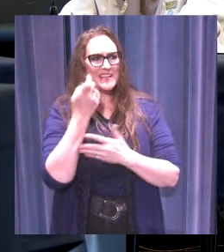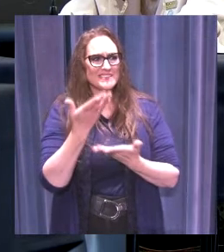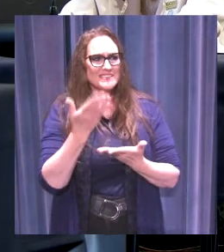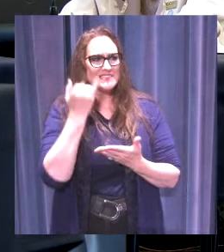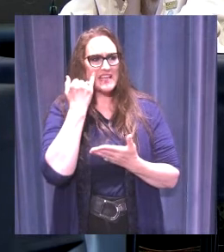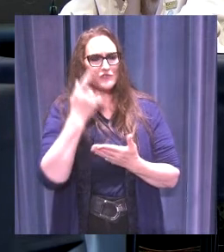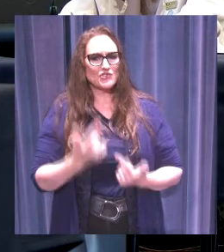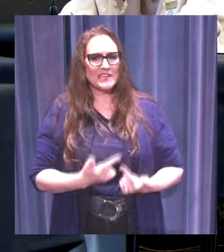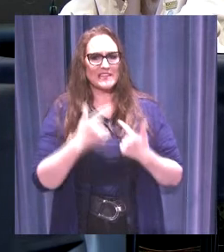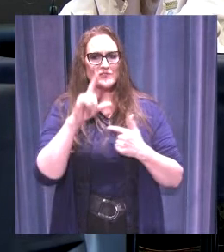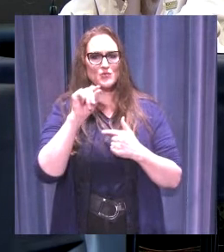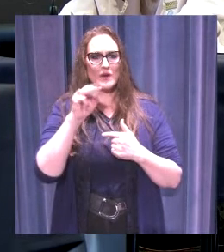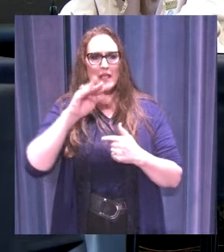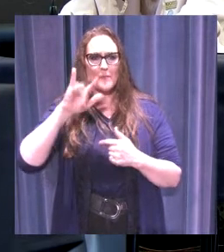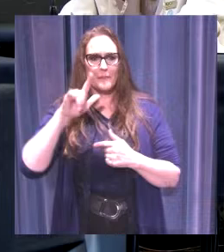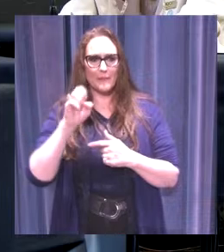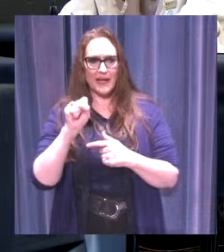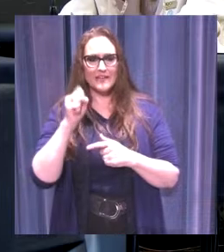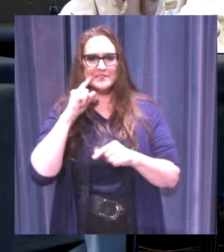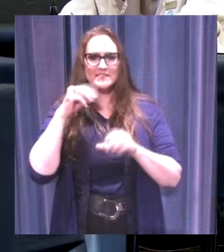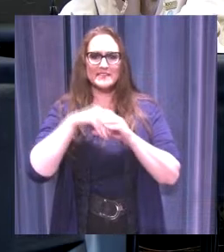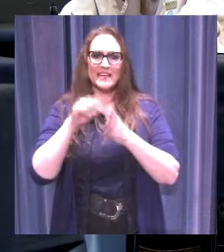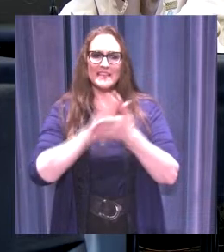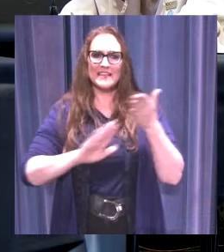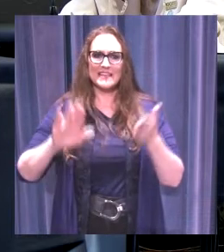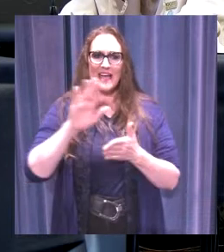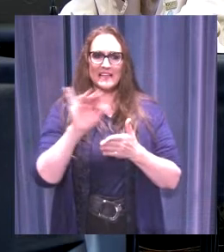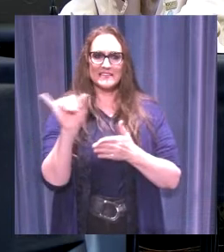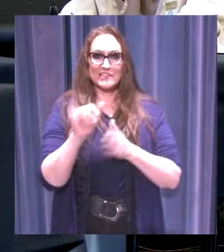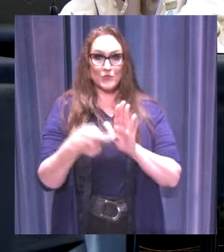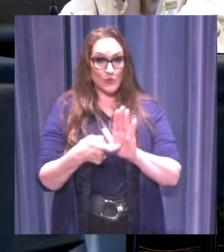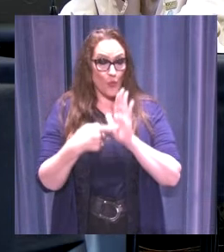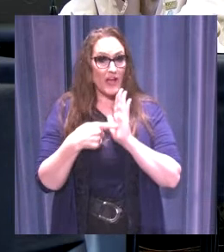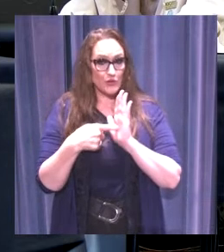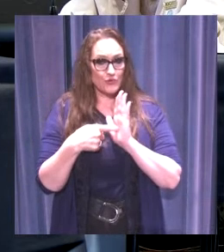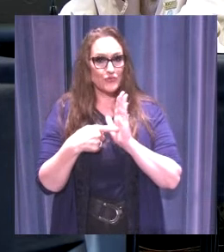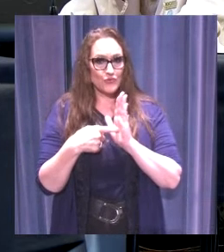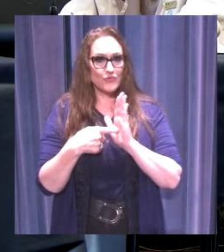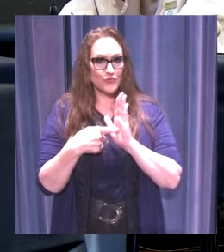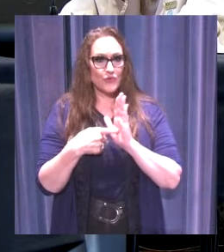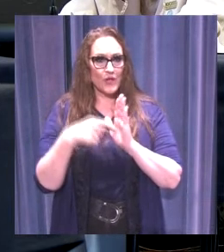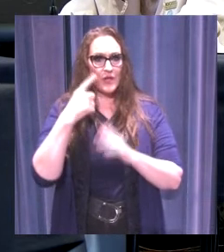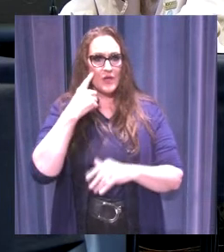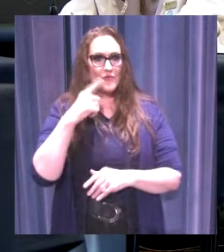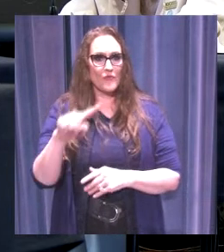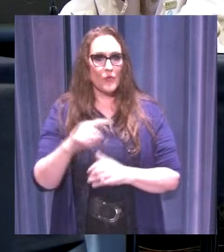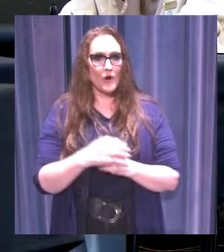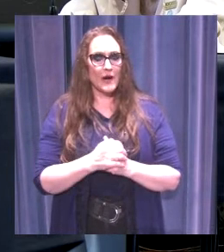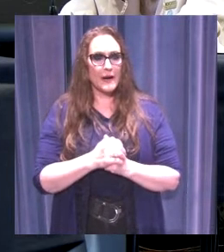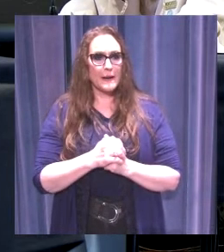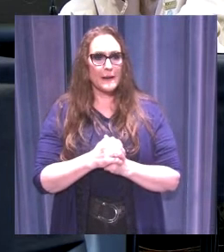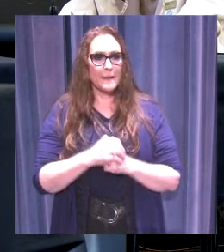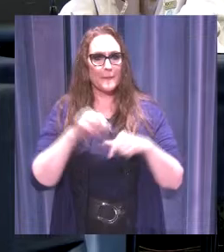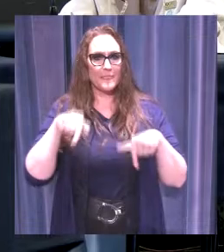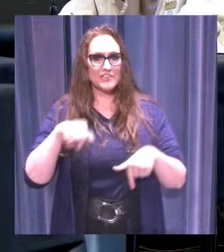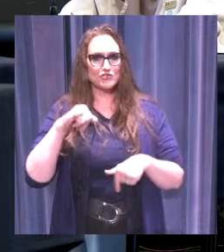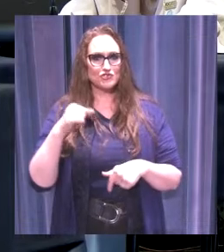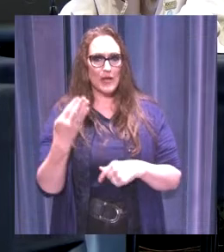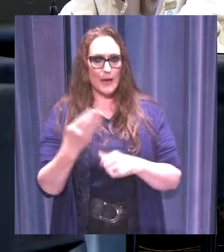if she lives 20 miles within the college, as it is required for this